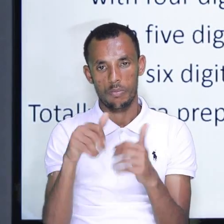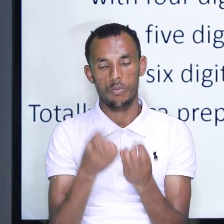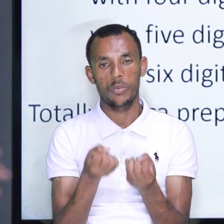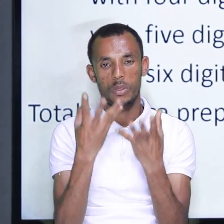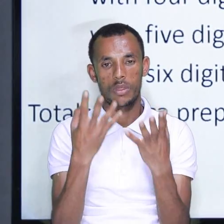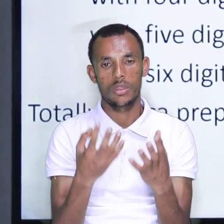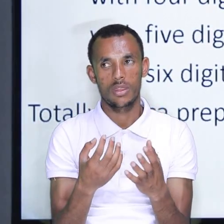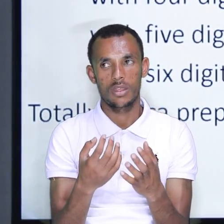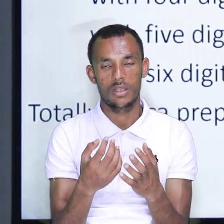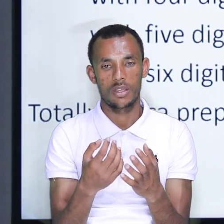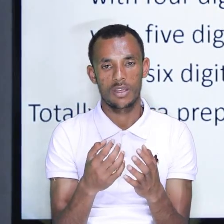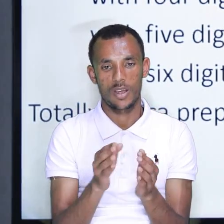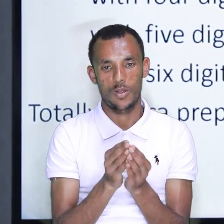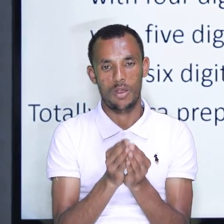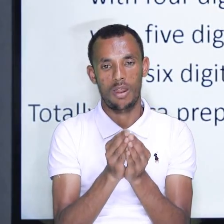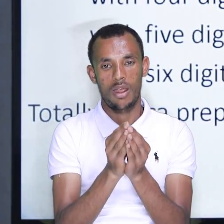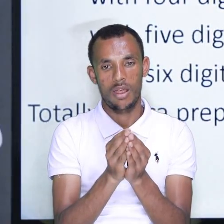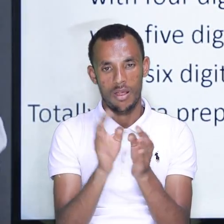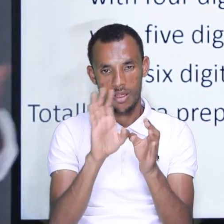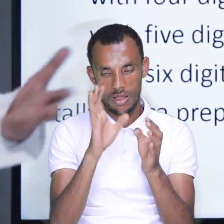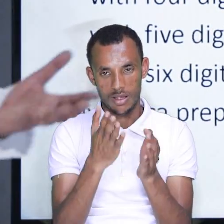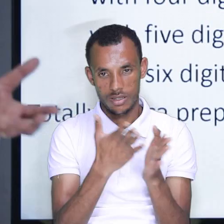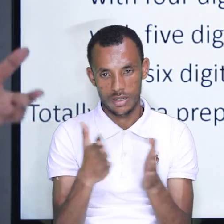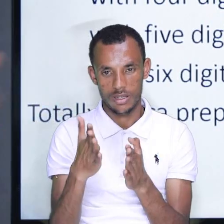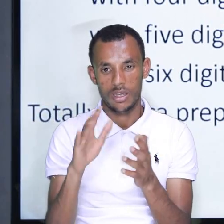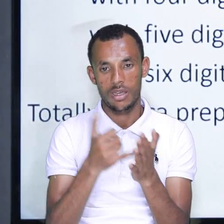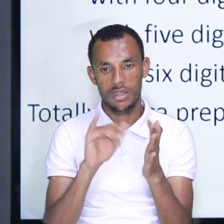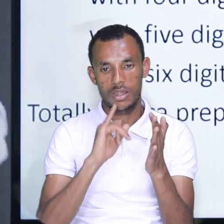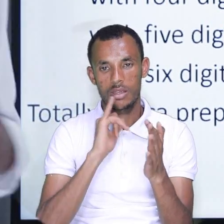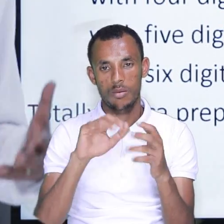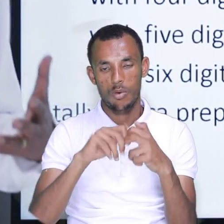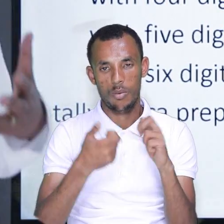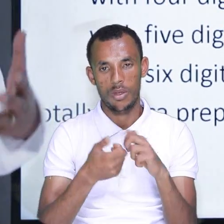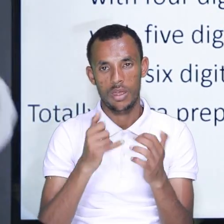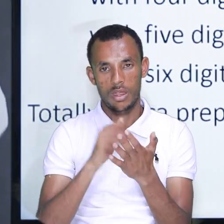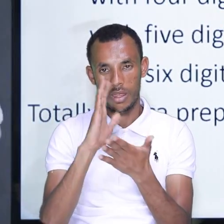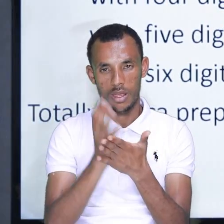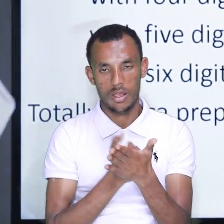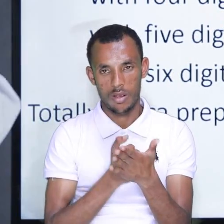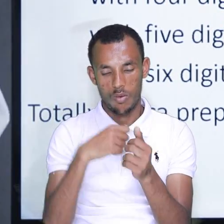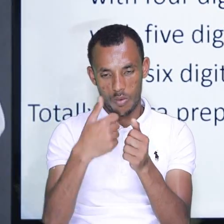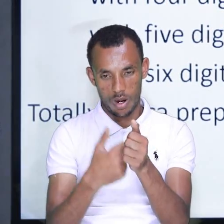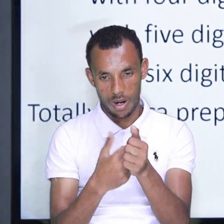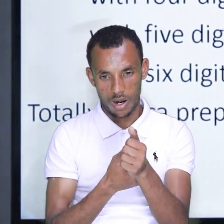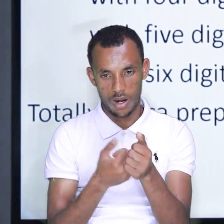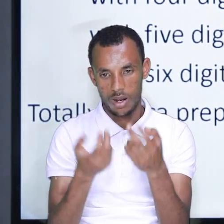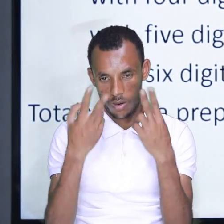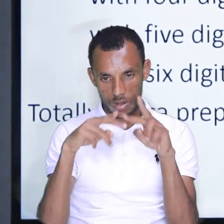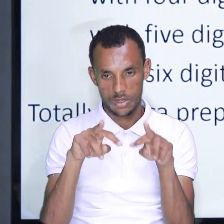So when you are preparing a lottery ticket, it is a problem which takes order into